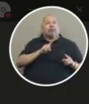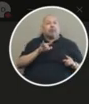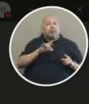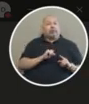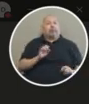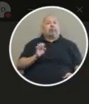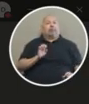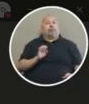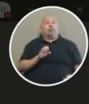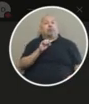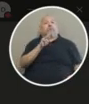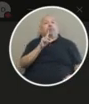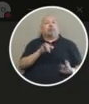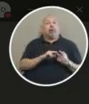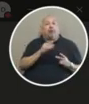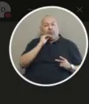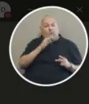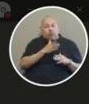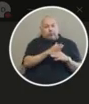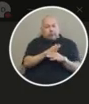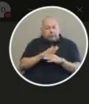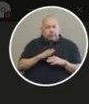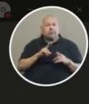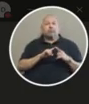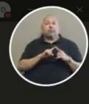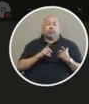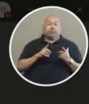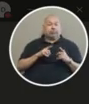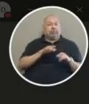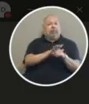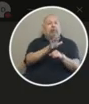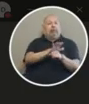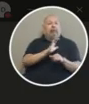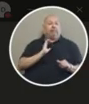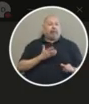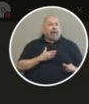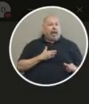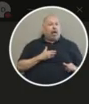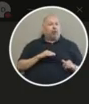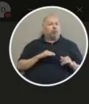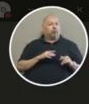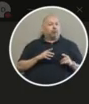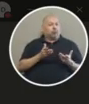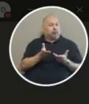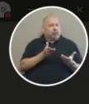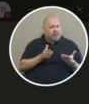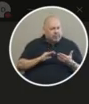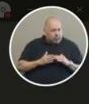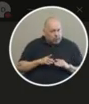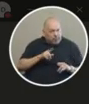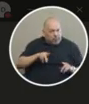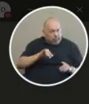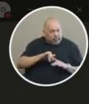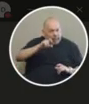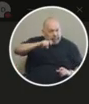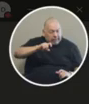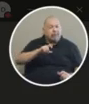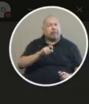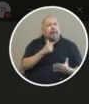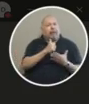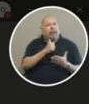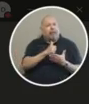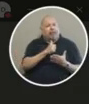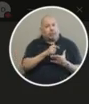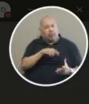is emergency supply and food distribution capacity within our social service community, and that those folks that need those